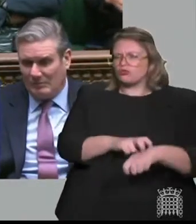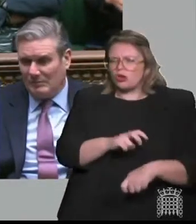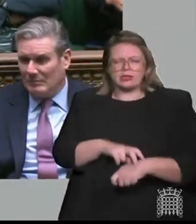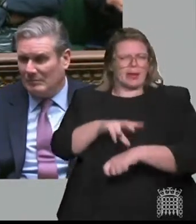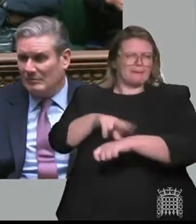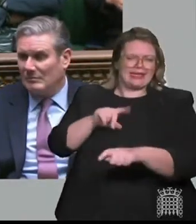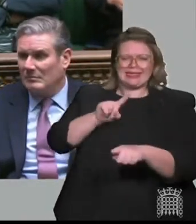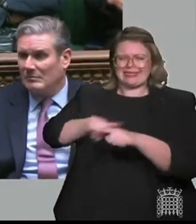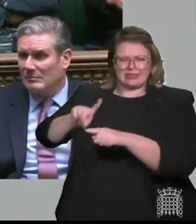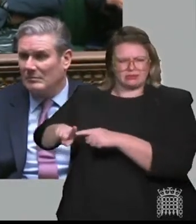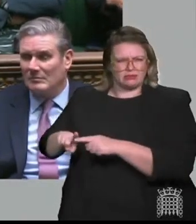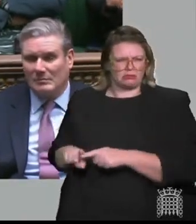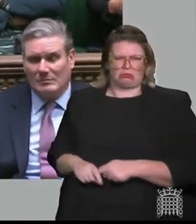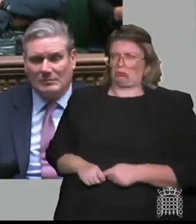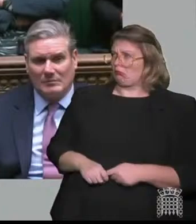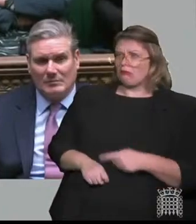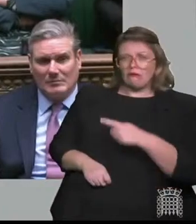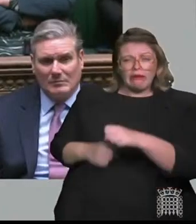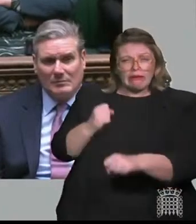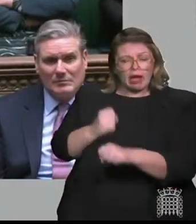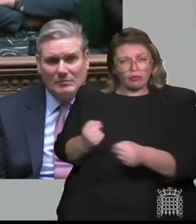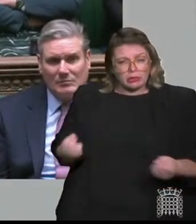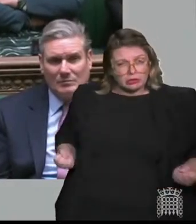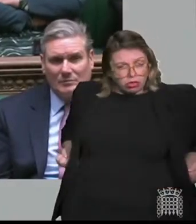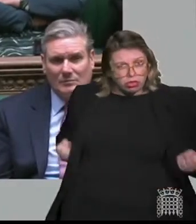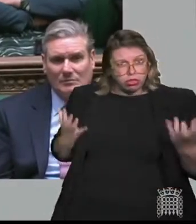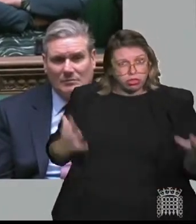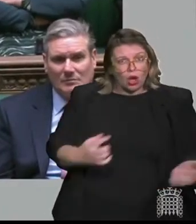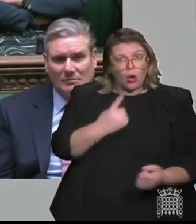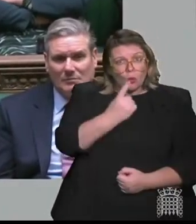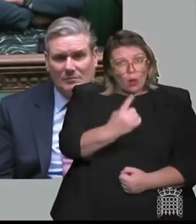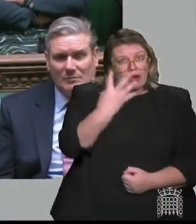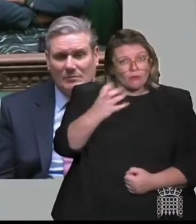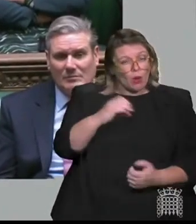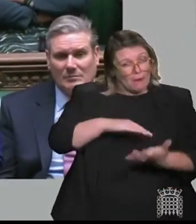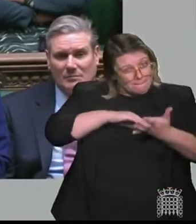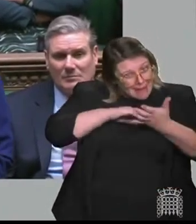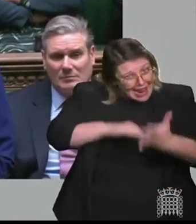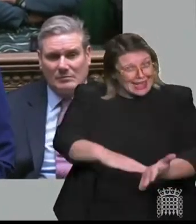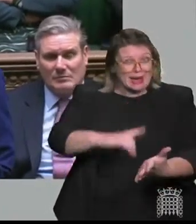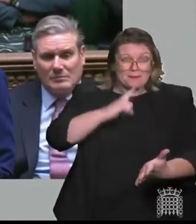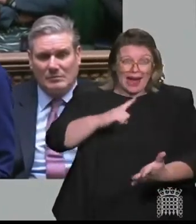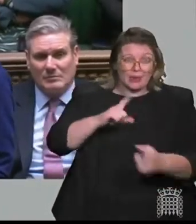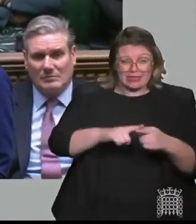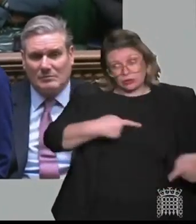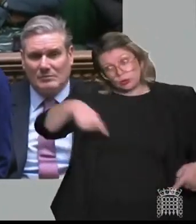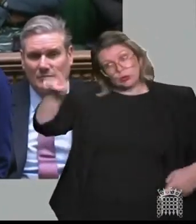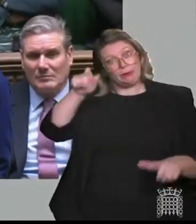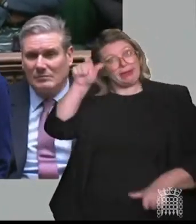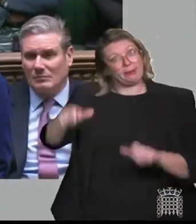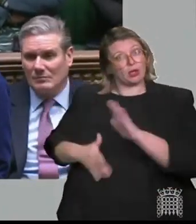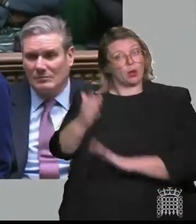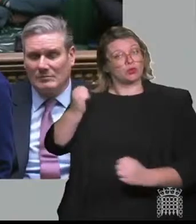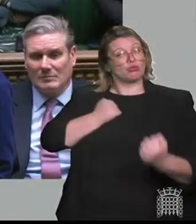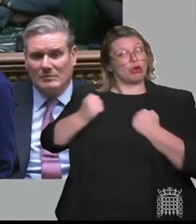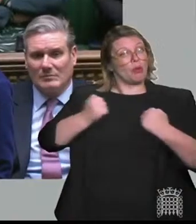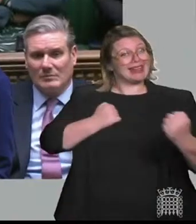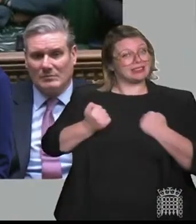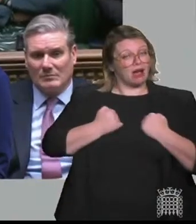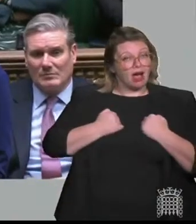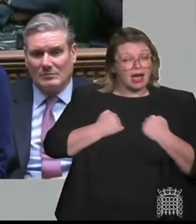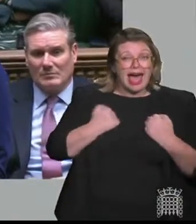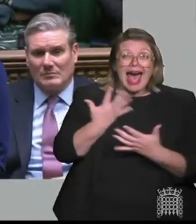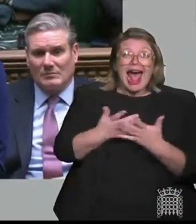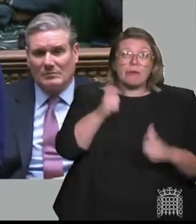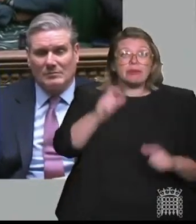blown £140 million on a discredited Rwanda scheme and yet are not able to send a single asylum seeker